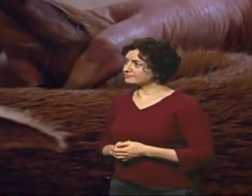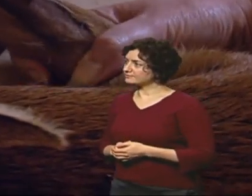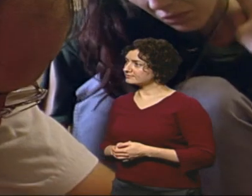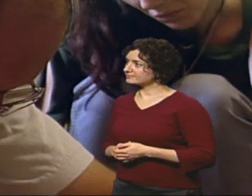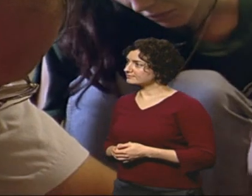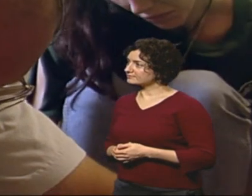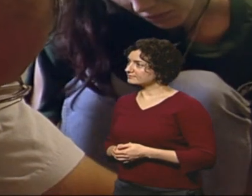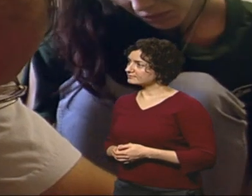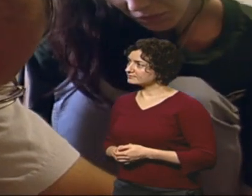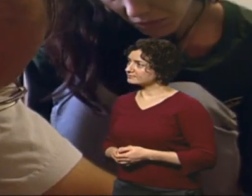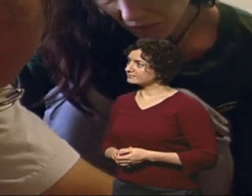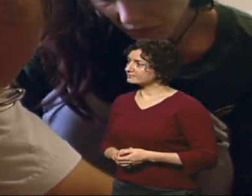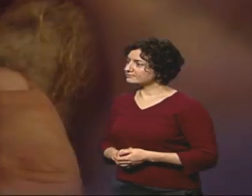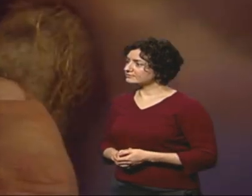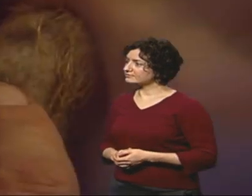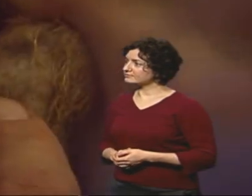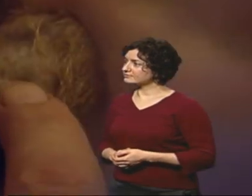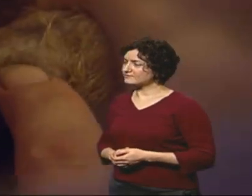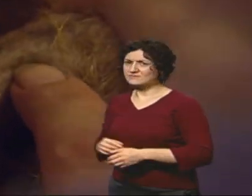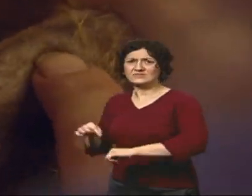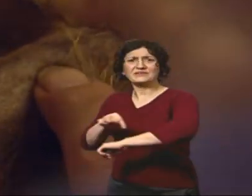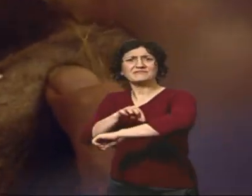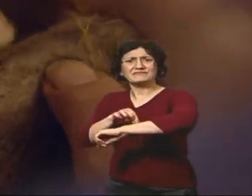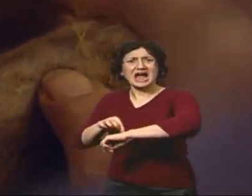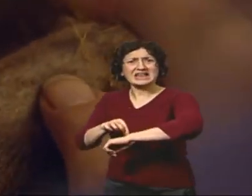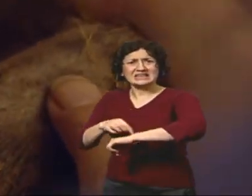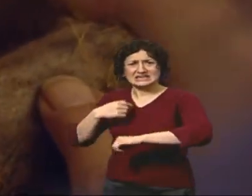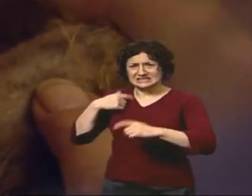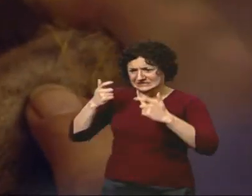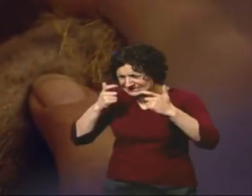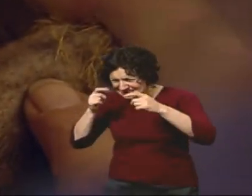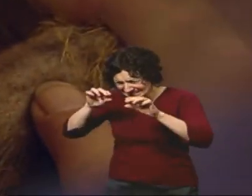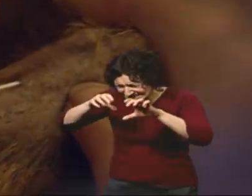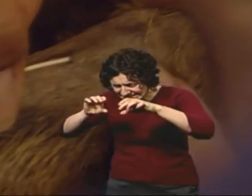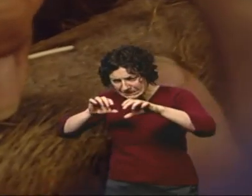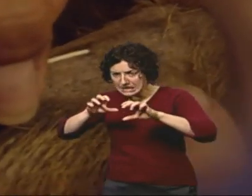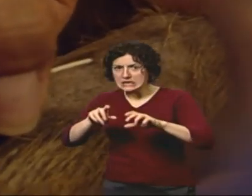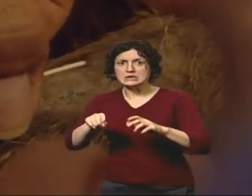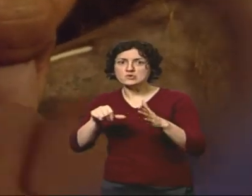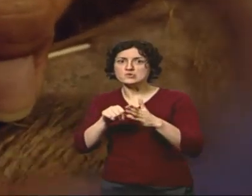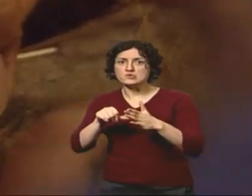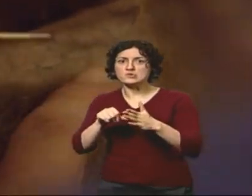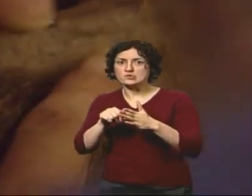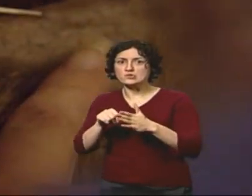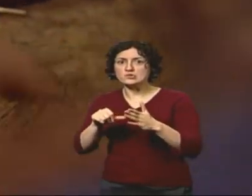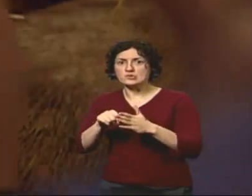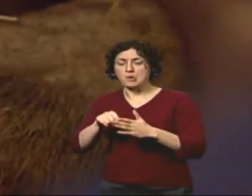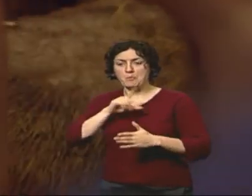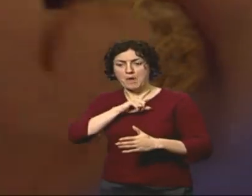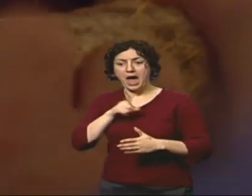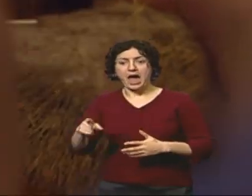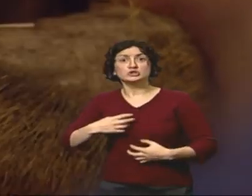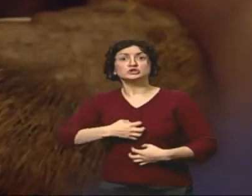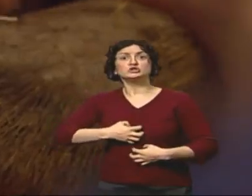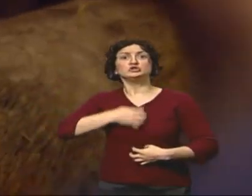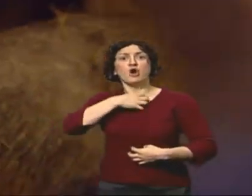mate. Finding veins prominent enough to insert a catheter can often be difficult, because when an animal is in shock, the